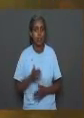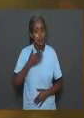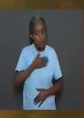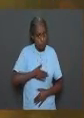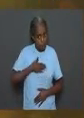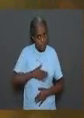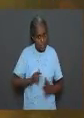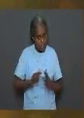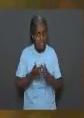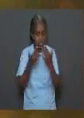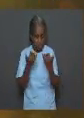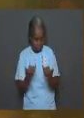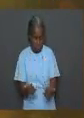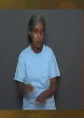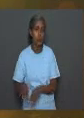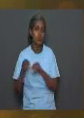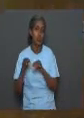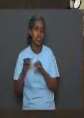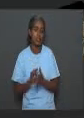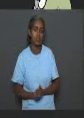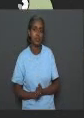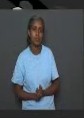Please get started now, students.